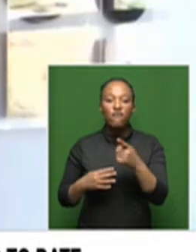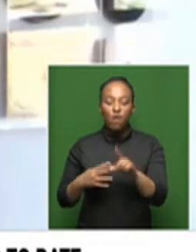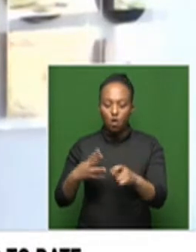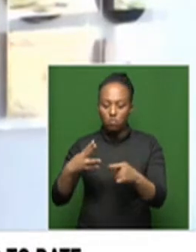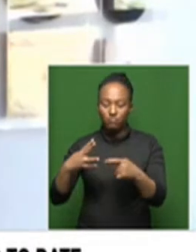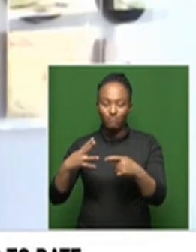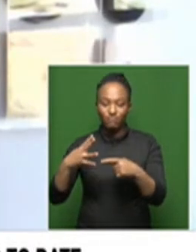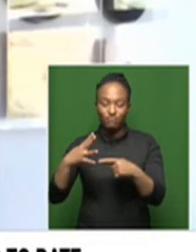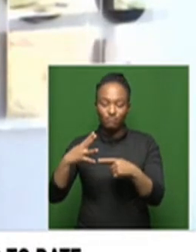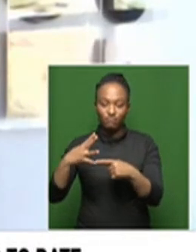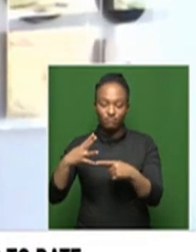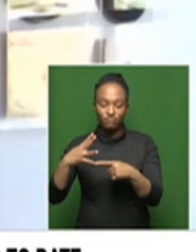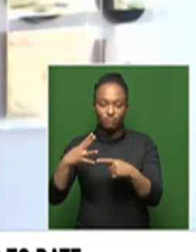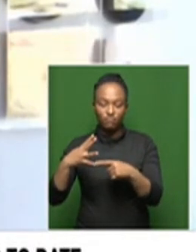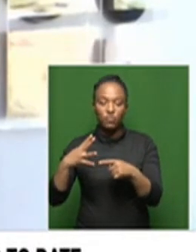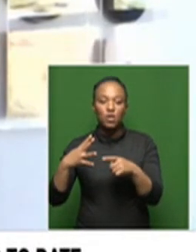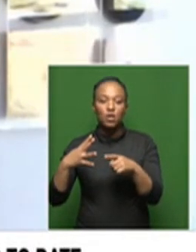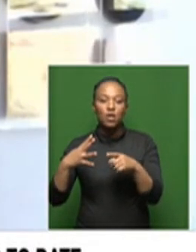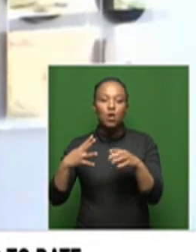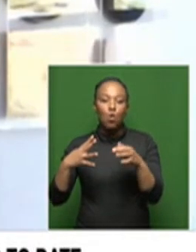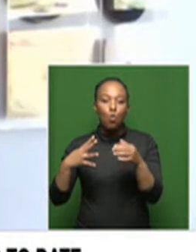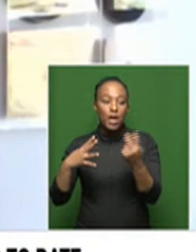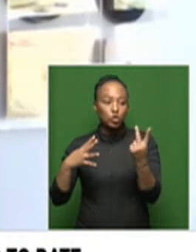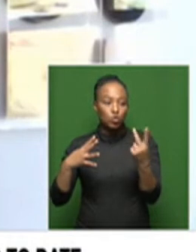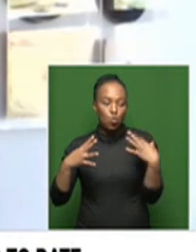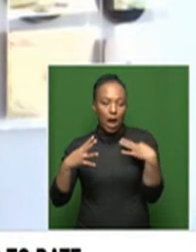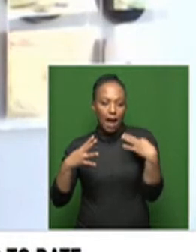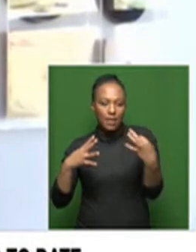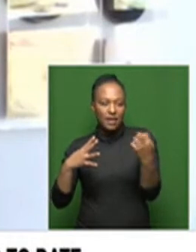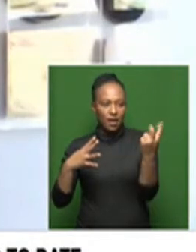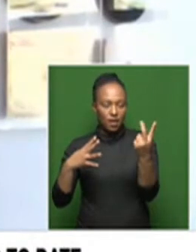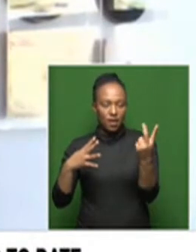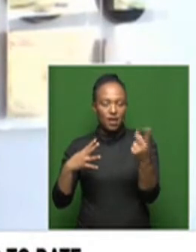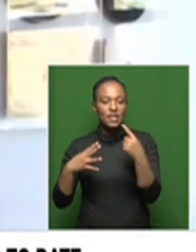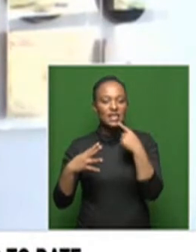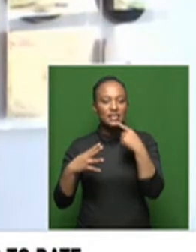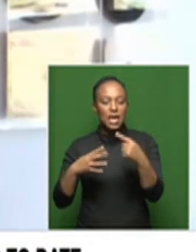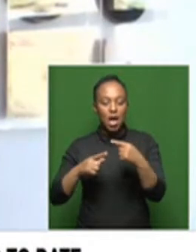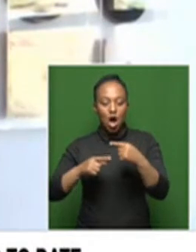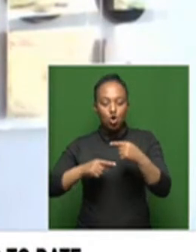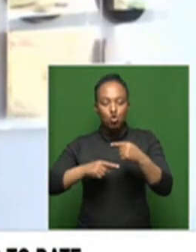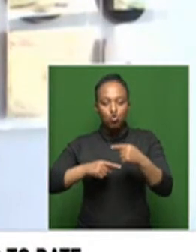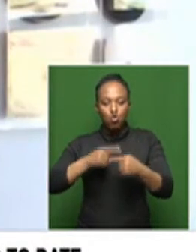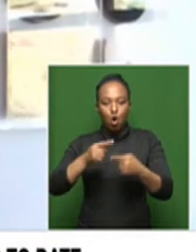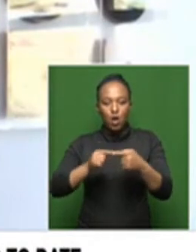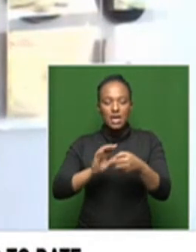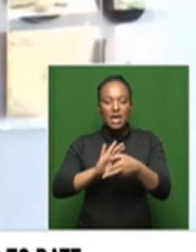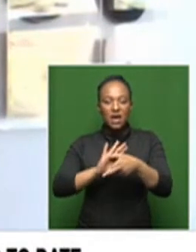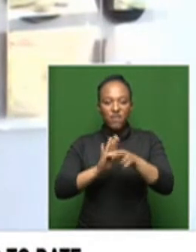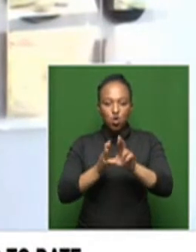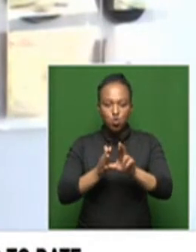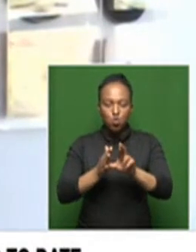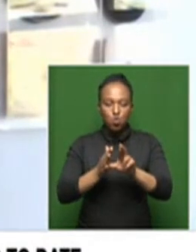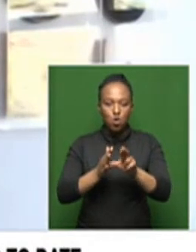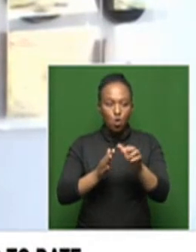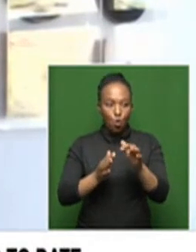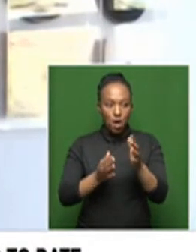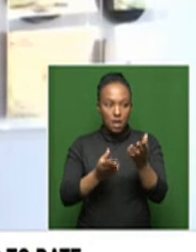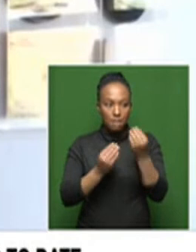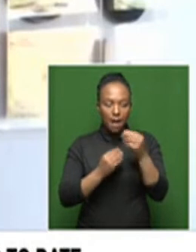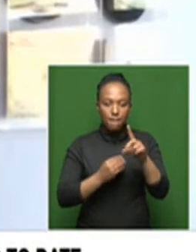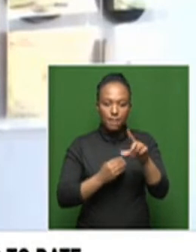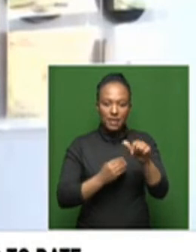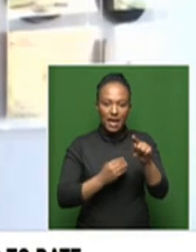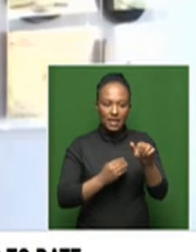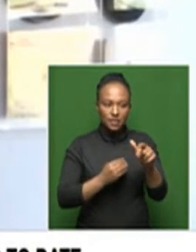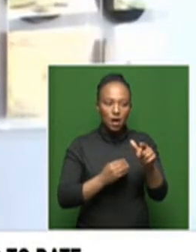the applicant, there are two applicants, and what they are doing is what's called a rolling review. So as they get data, they're submitting